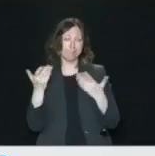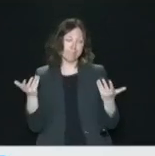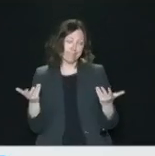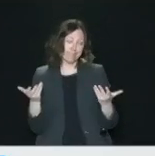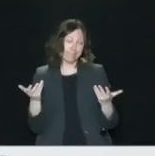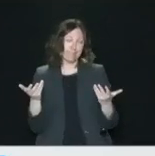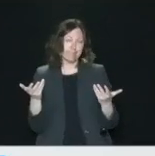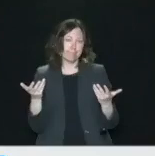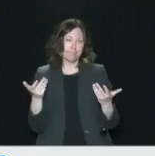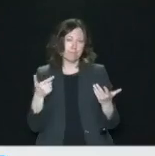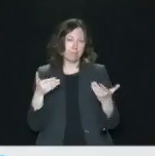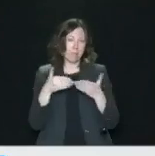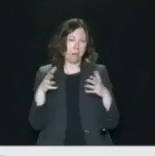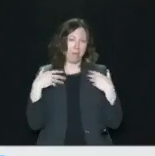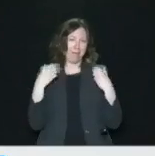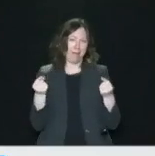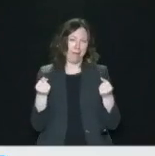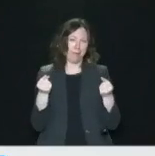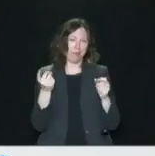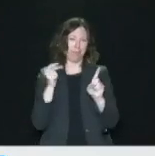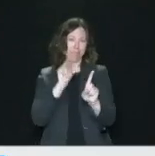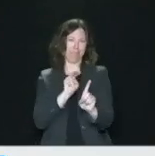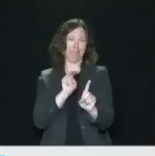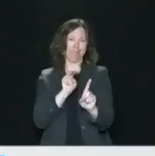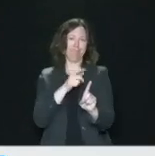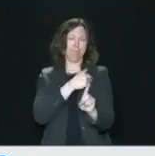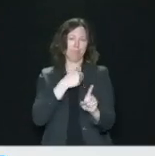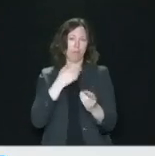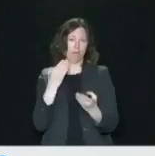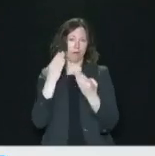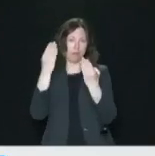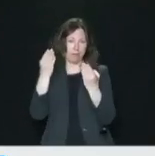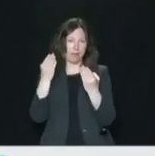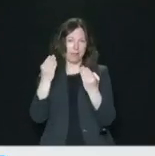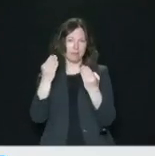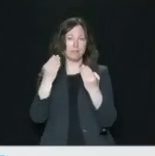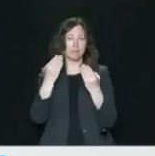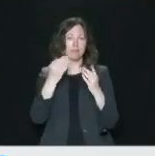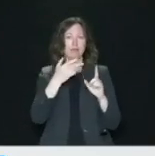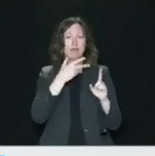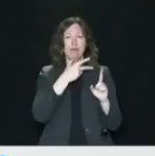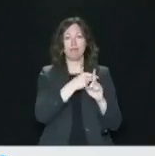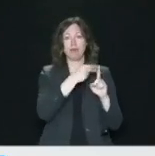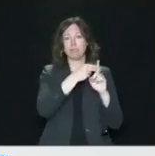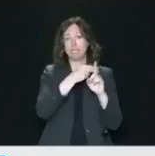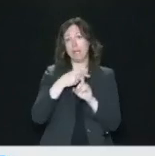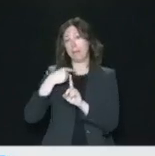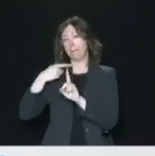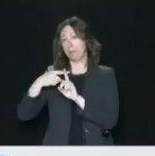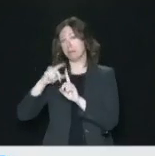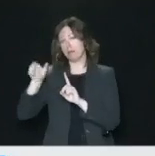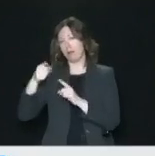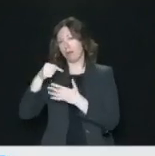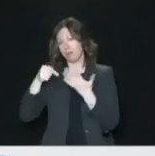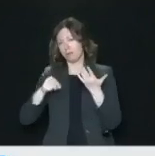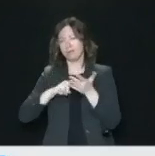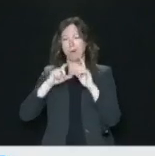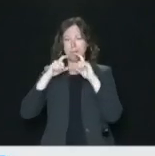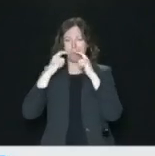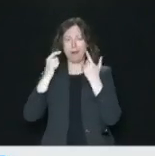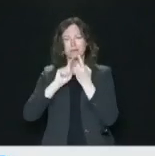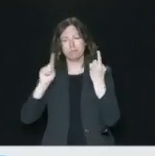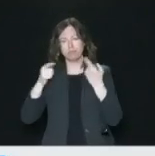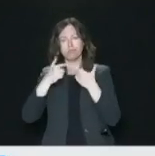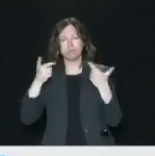not a scientific analysis. But tell us, maybe if you can't tell us what your recommendation is, what does the science tell